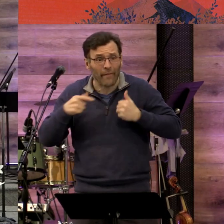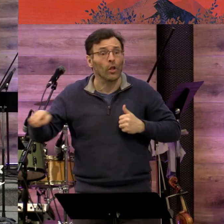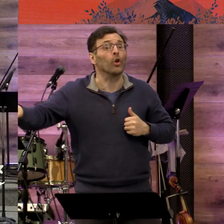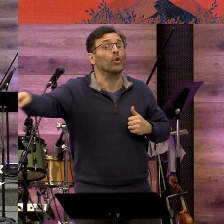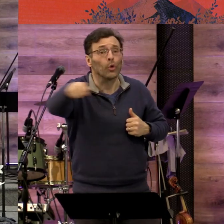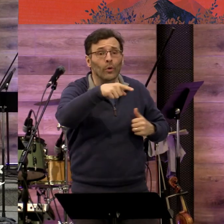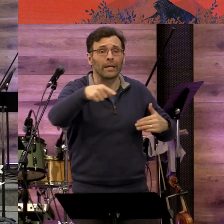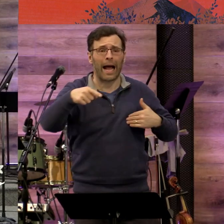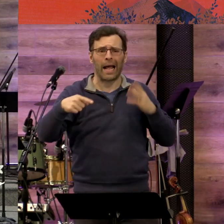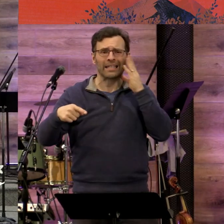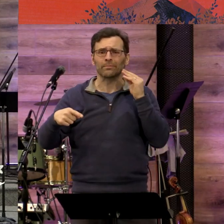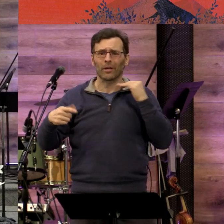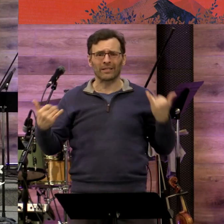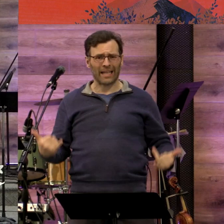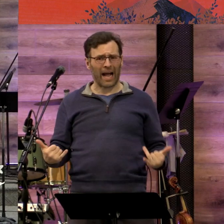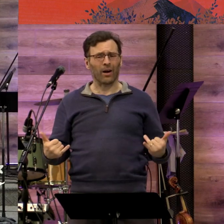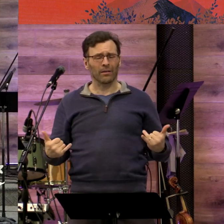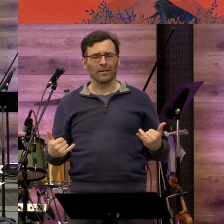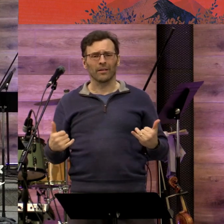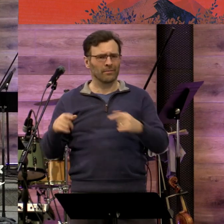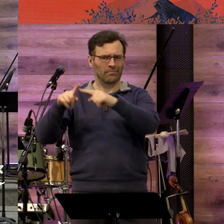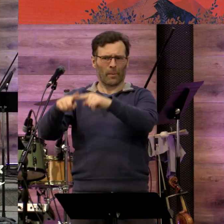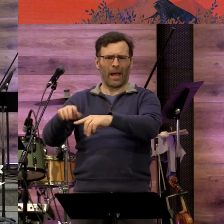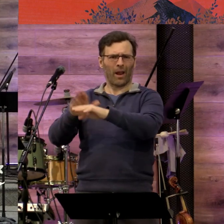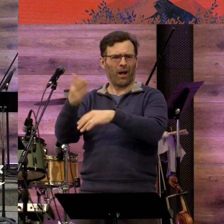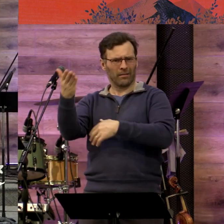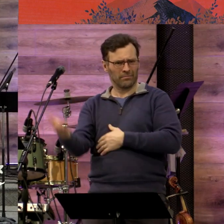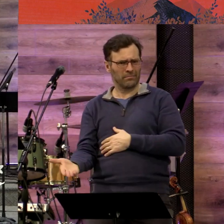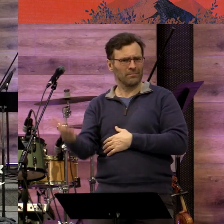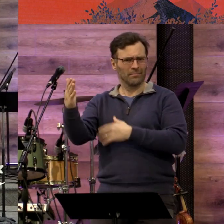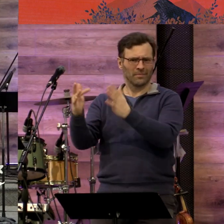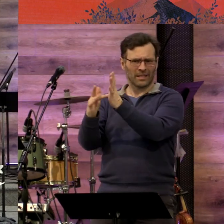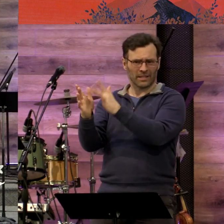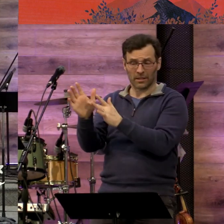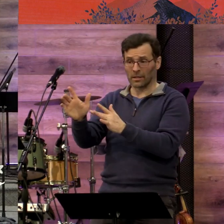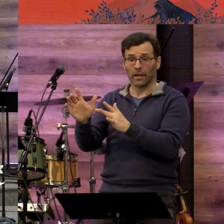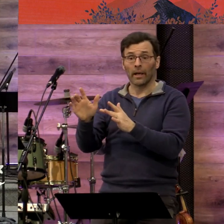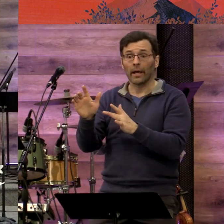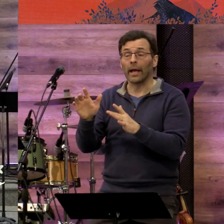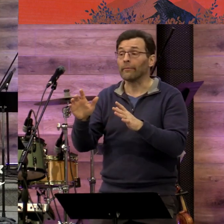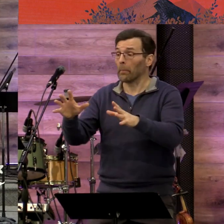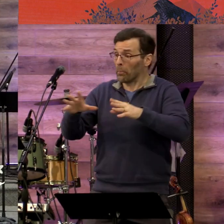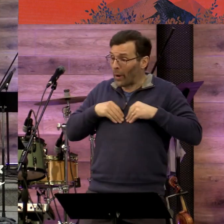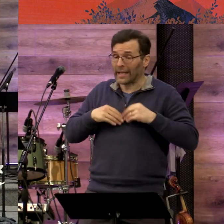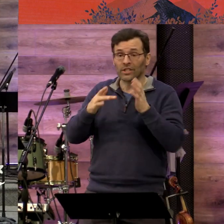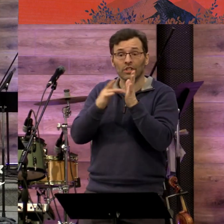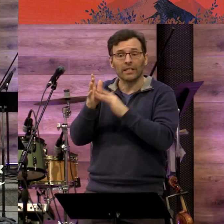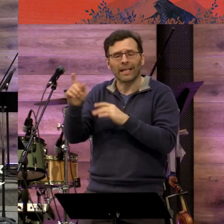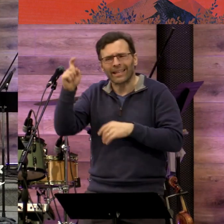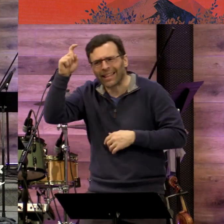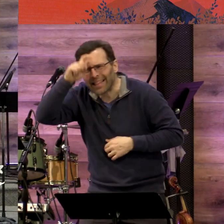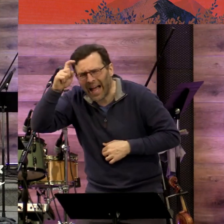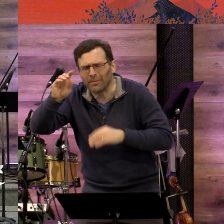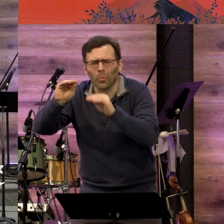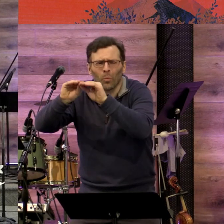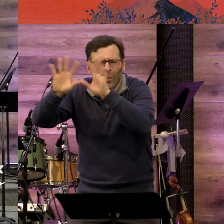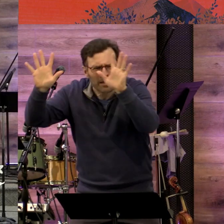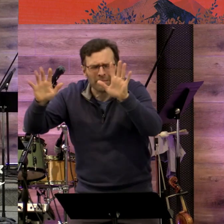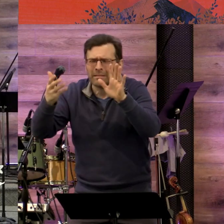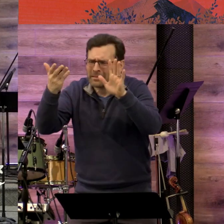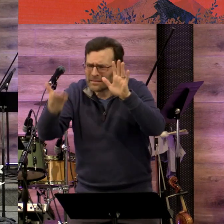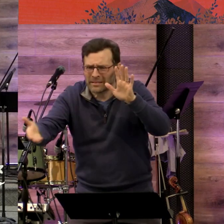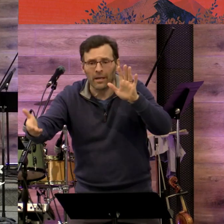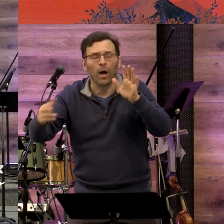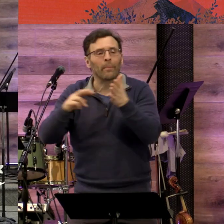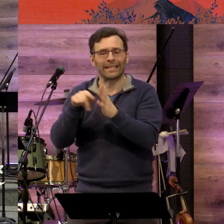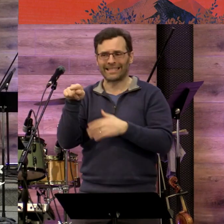I get to experience day in and day out. Embracing Jesus as the light and the wisdom of God means that he is